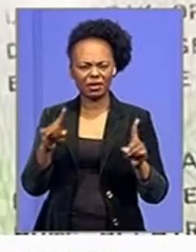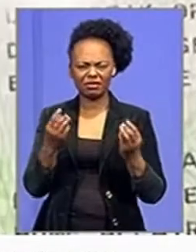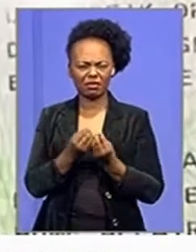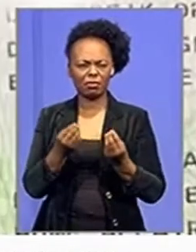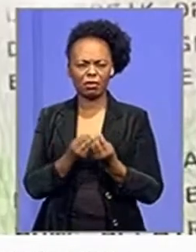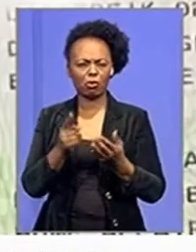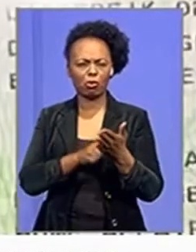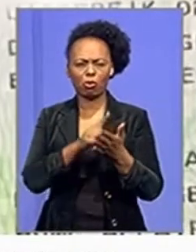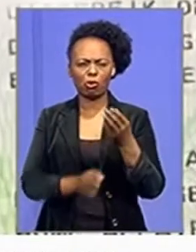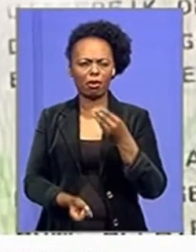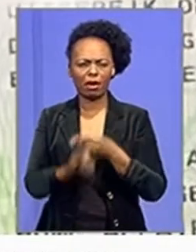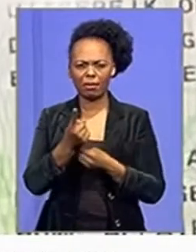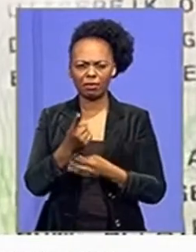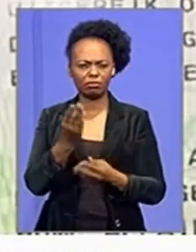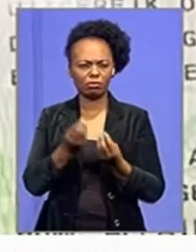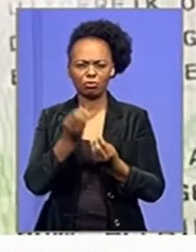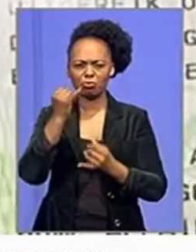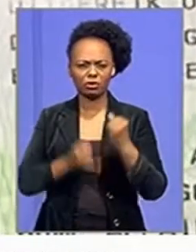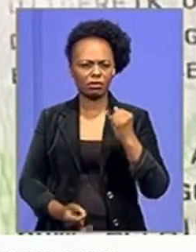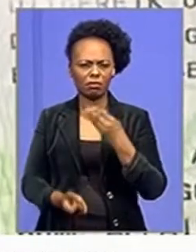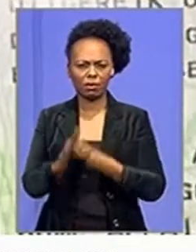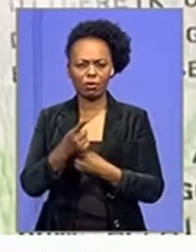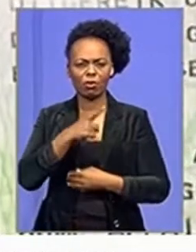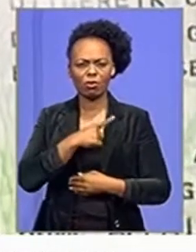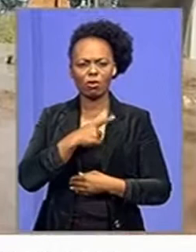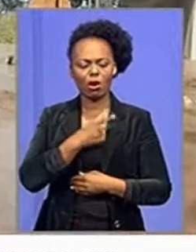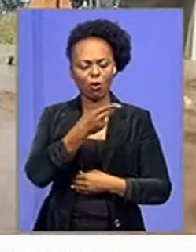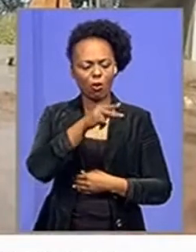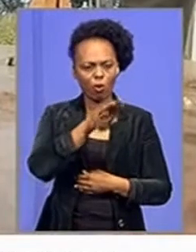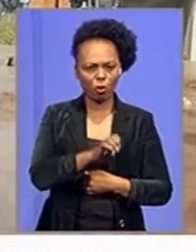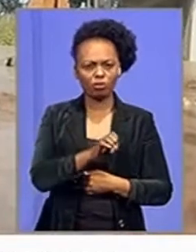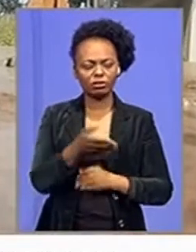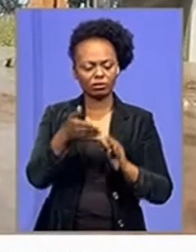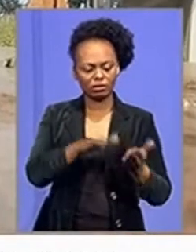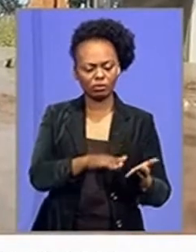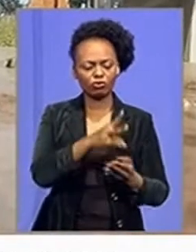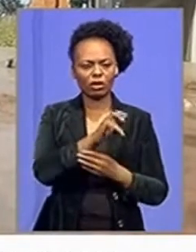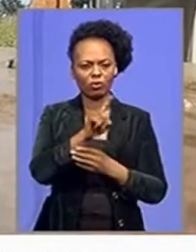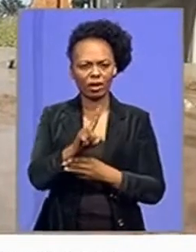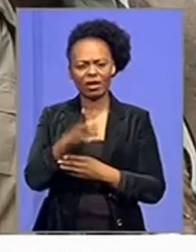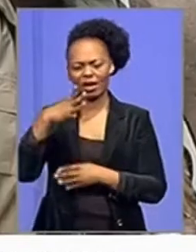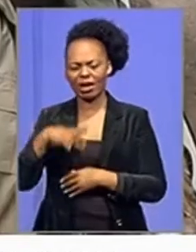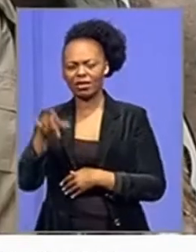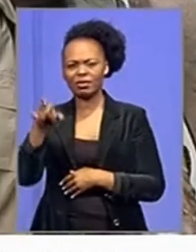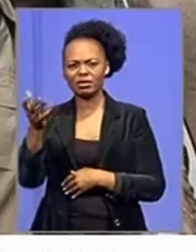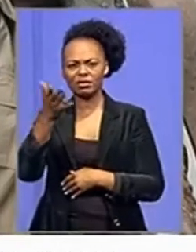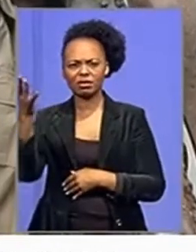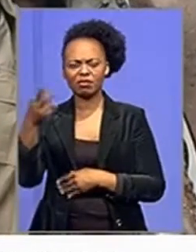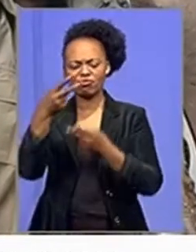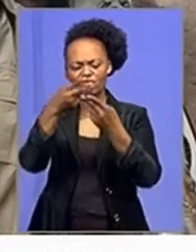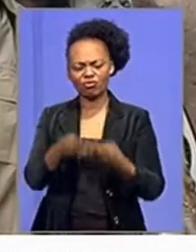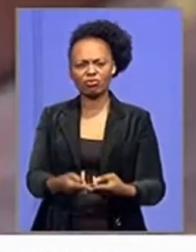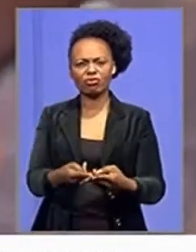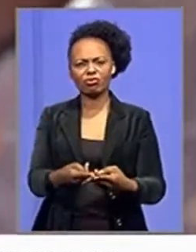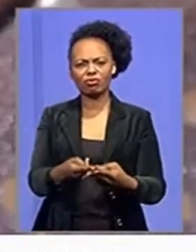Re Hope a bolokwa ka 2001 go gonenelwa ge go ile go a bolokwa motho o mongwe godimo ga gagwe mengwage metlhano morago ga